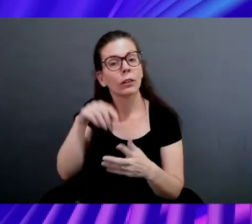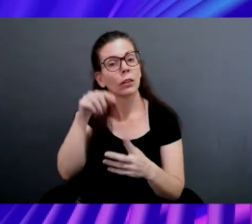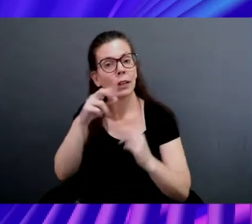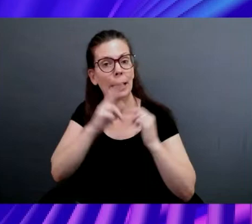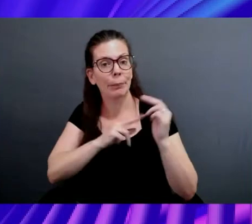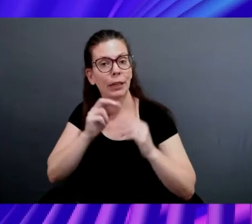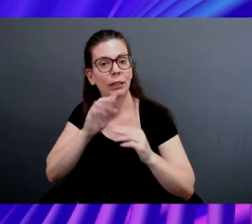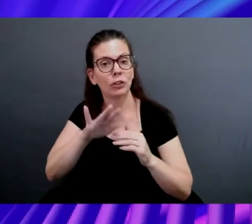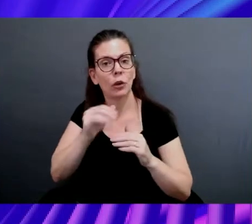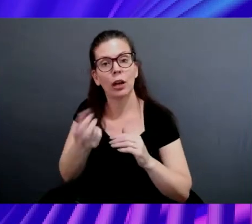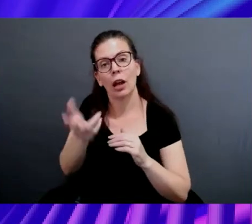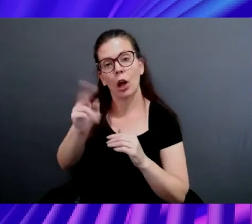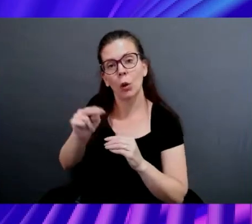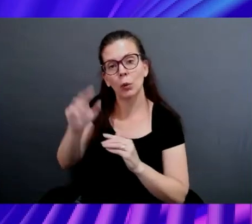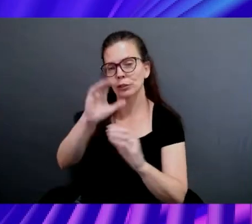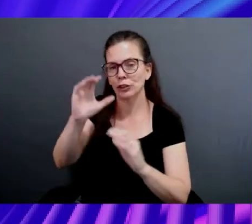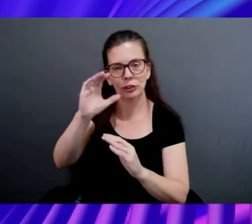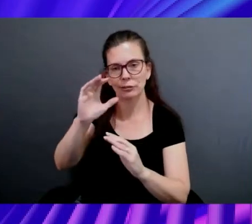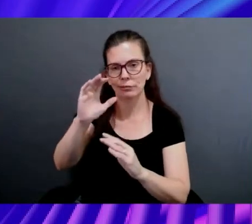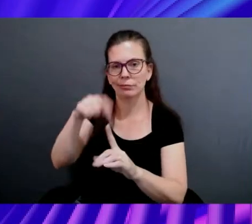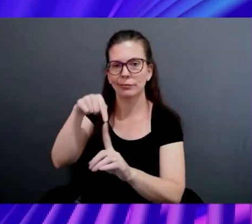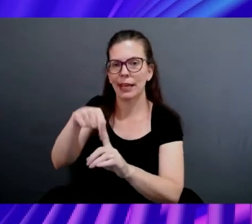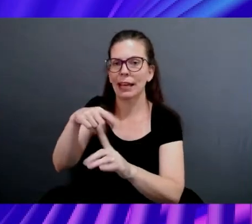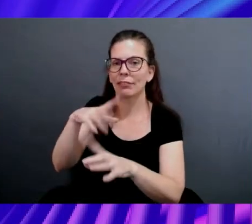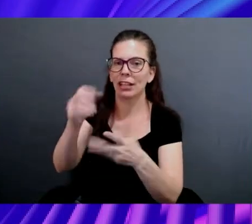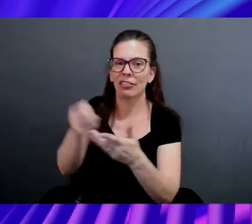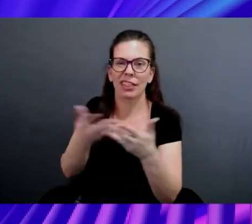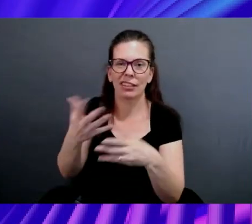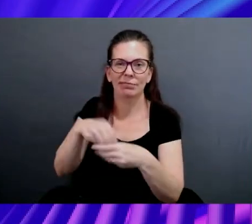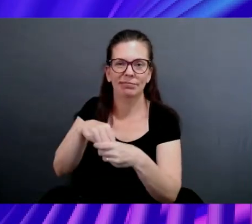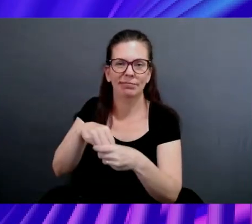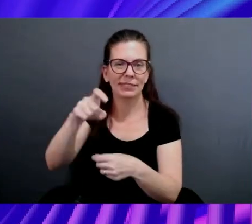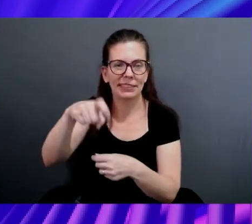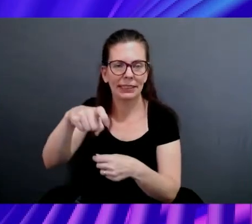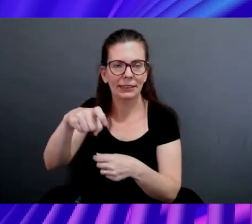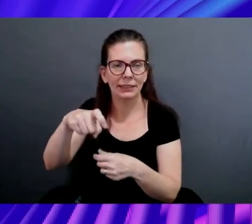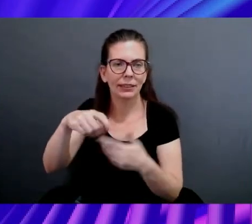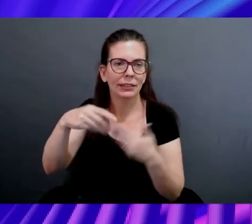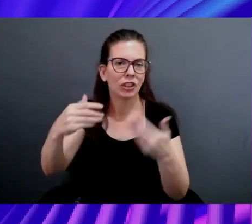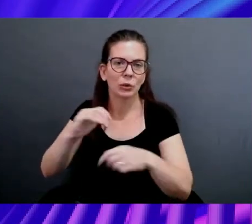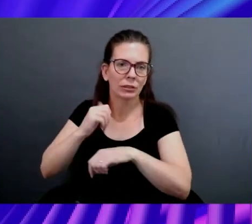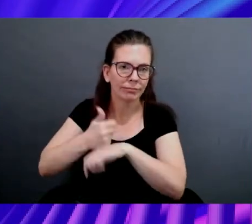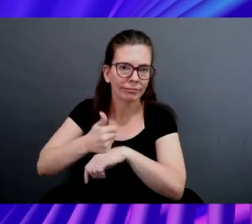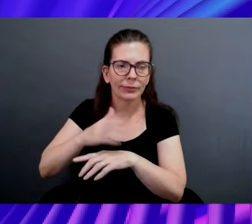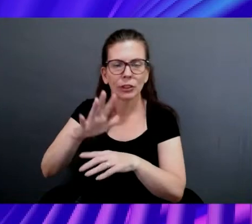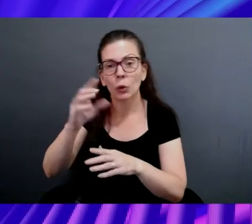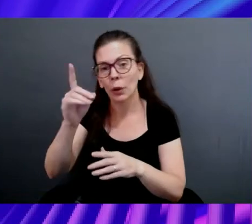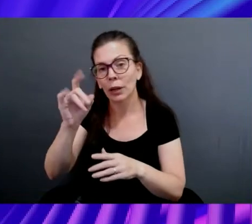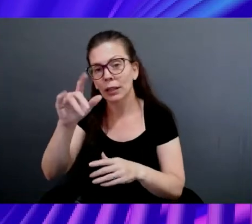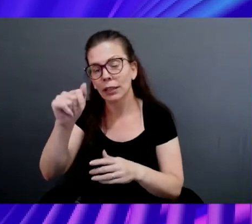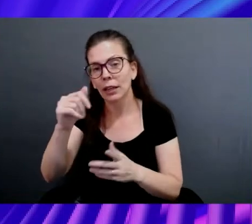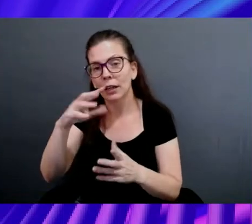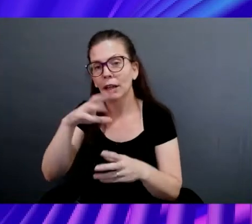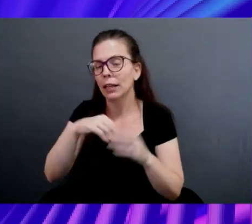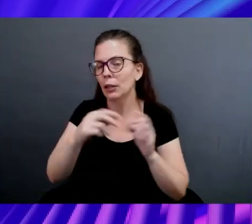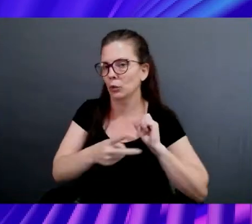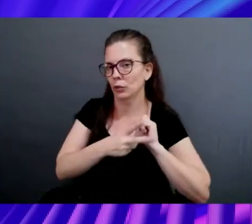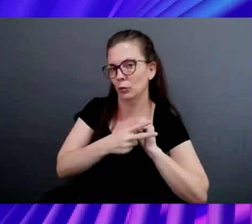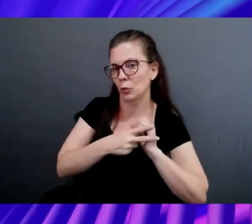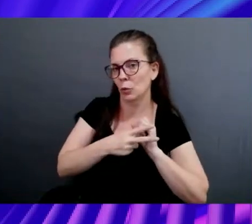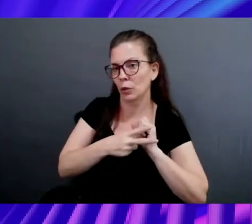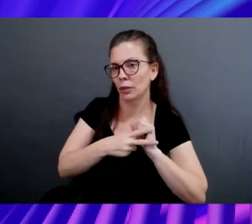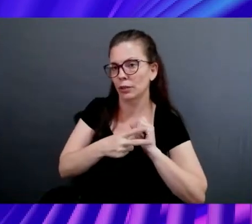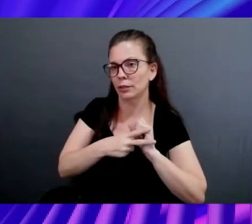search, it comes with the, all the necessary things. You just need to fed your data. Data will be stored as a JSON